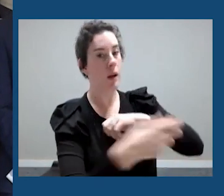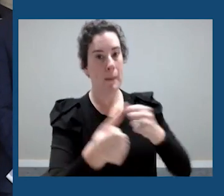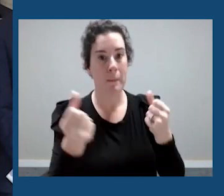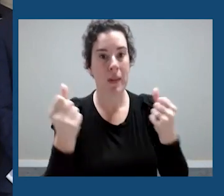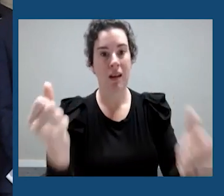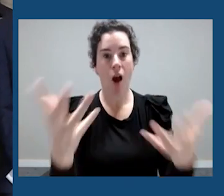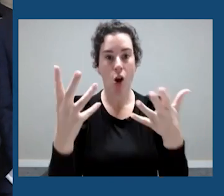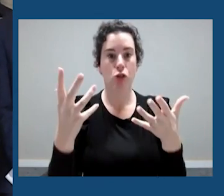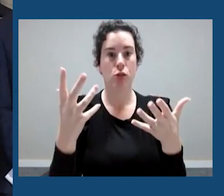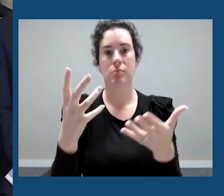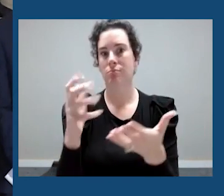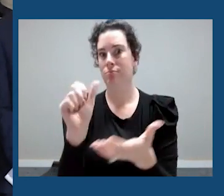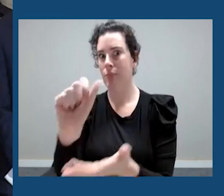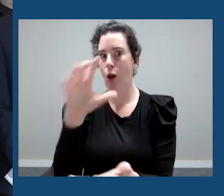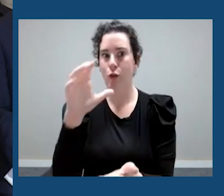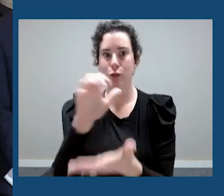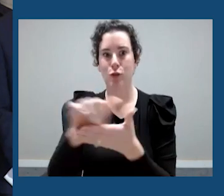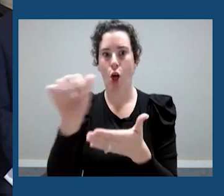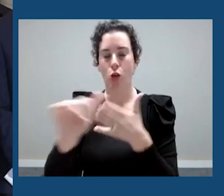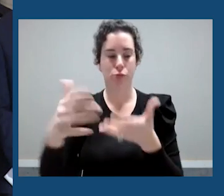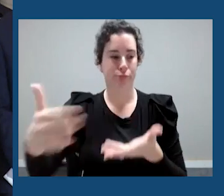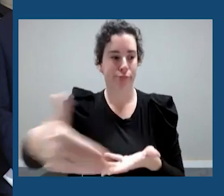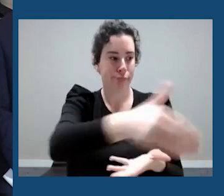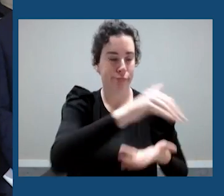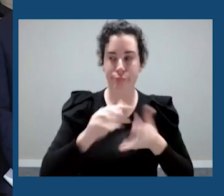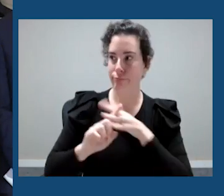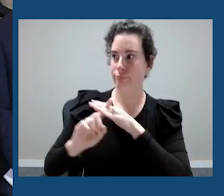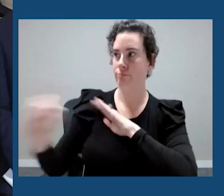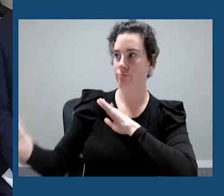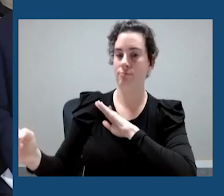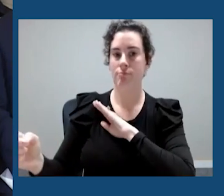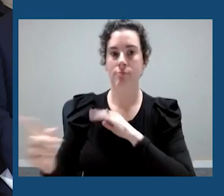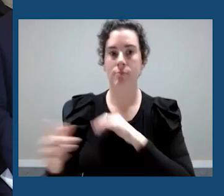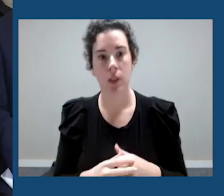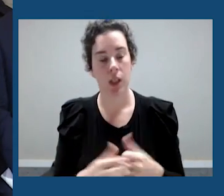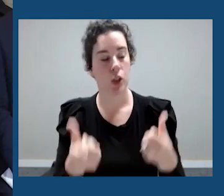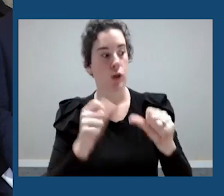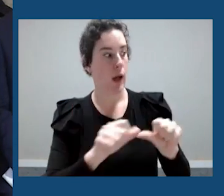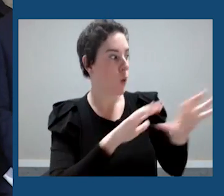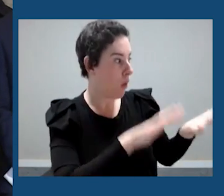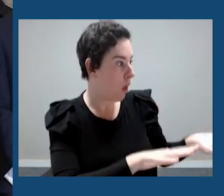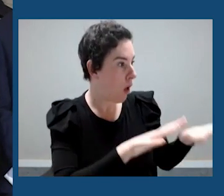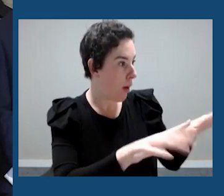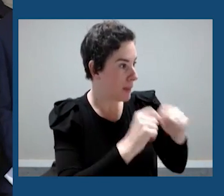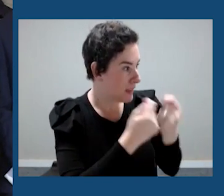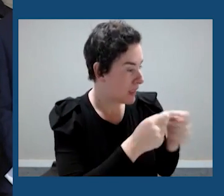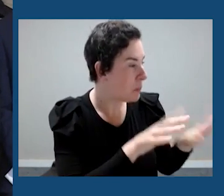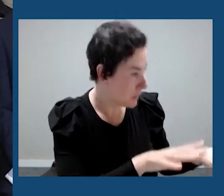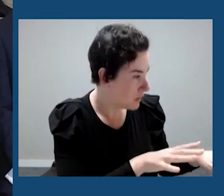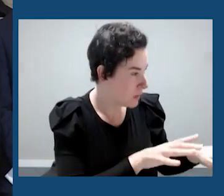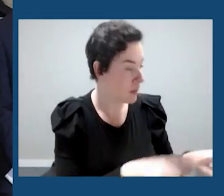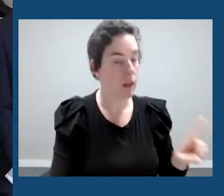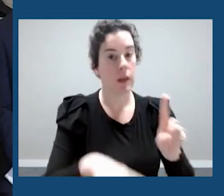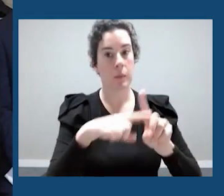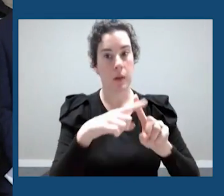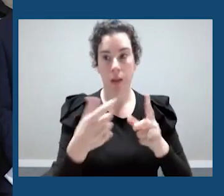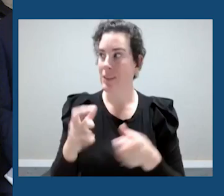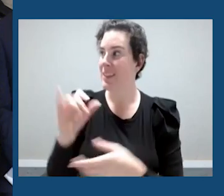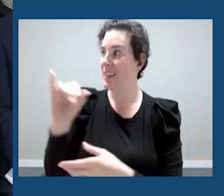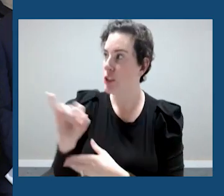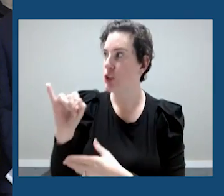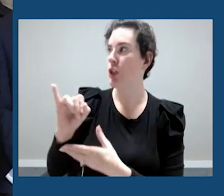once. She does her best to reassure her team and recoup her losses through a never-ending stream of insurance